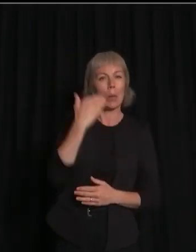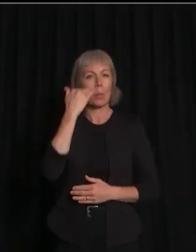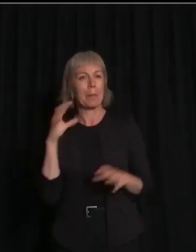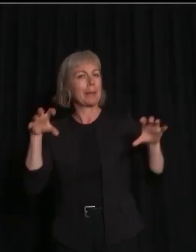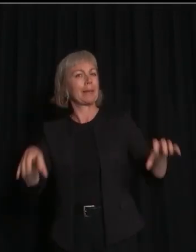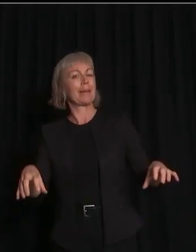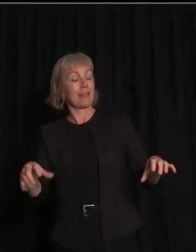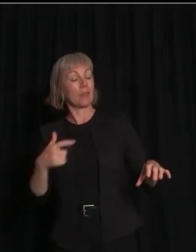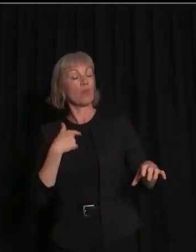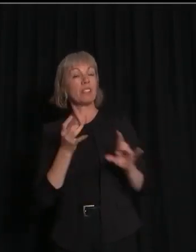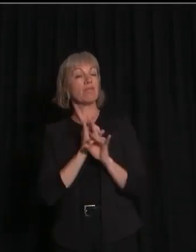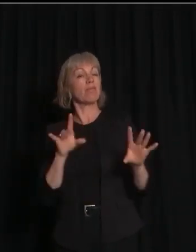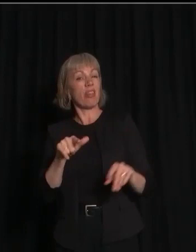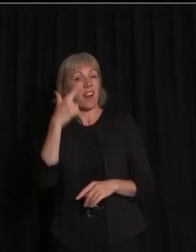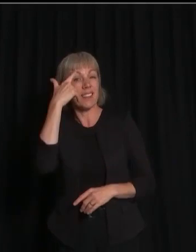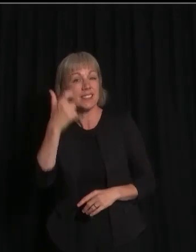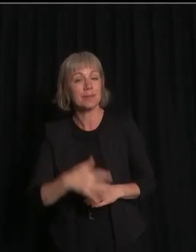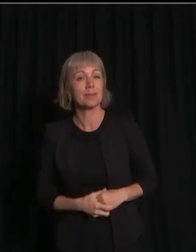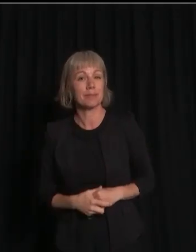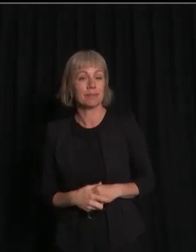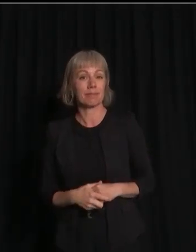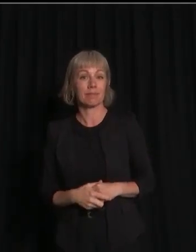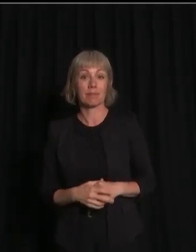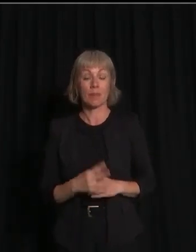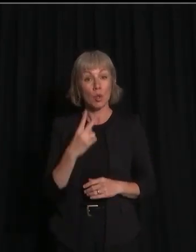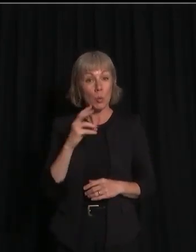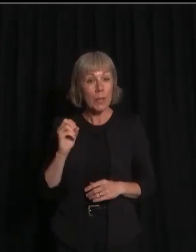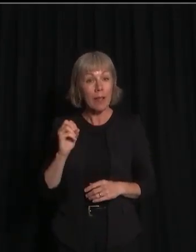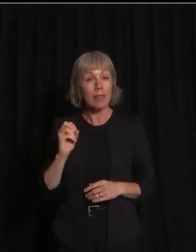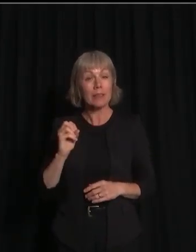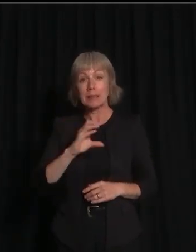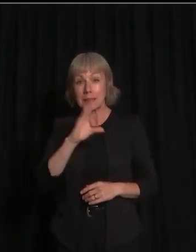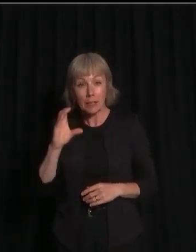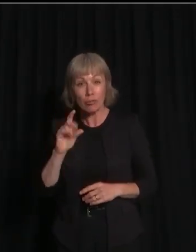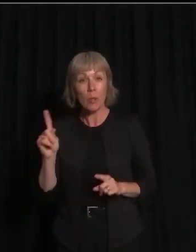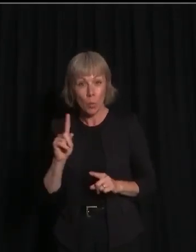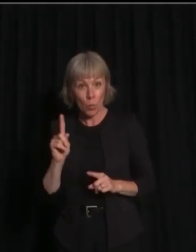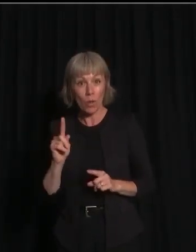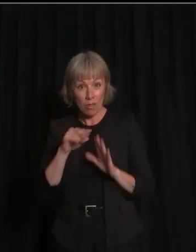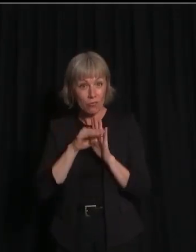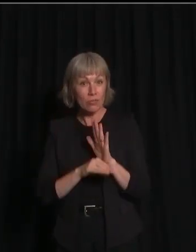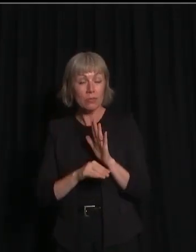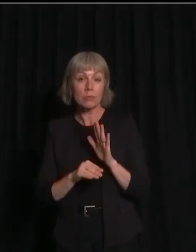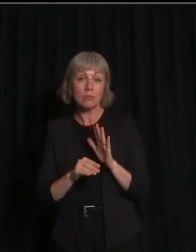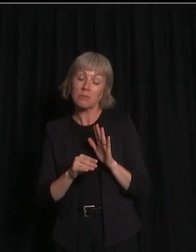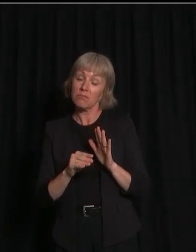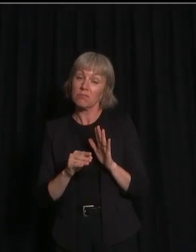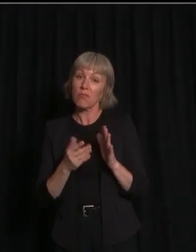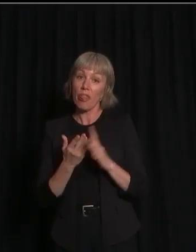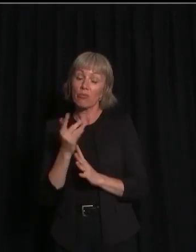20th century, the medical standard is to surgically and with other means